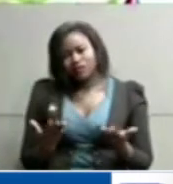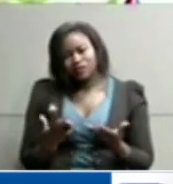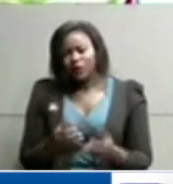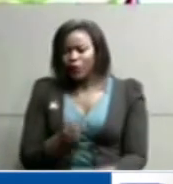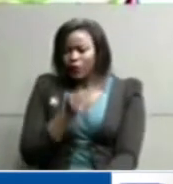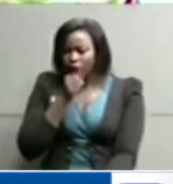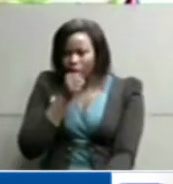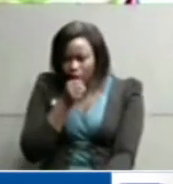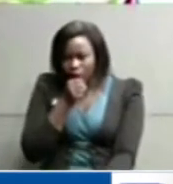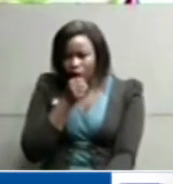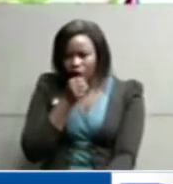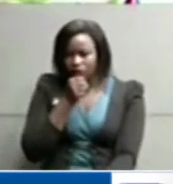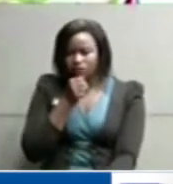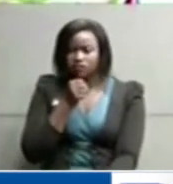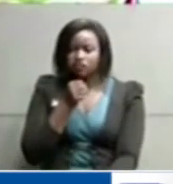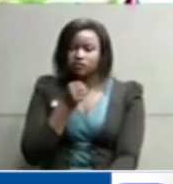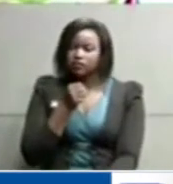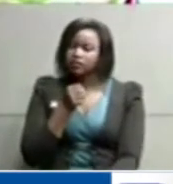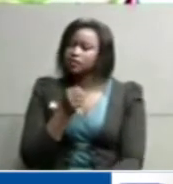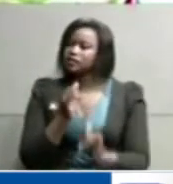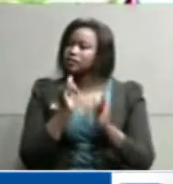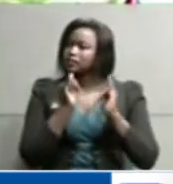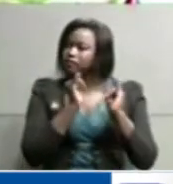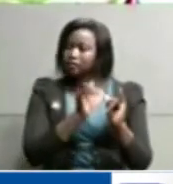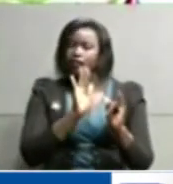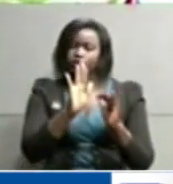coughing, stay at home.